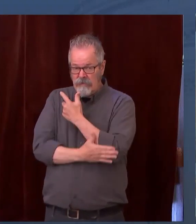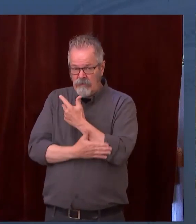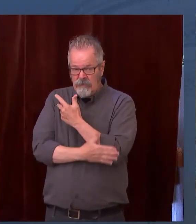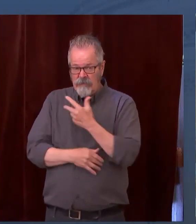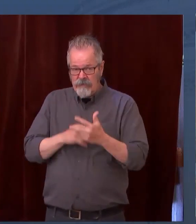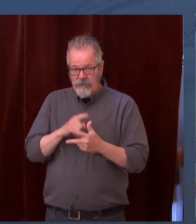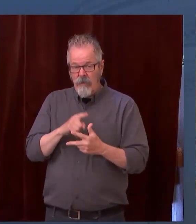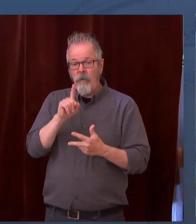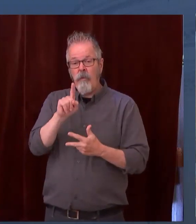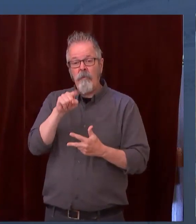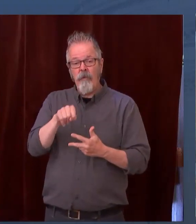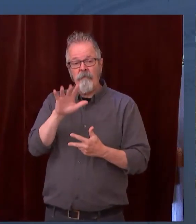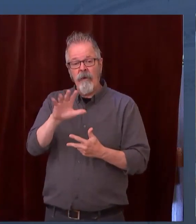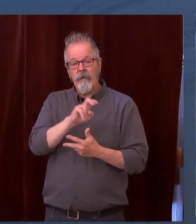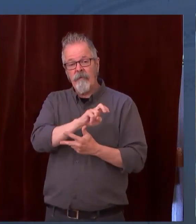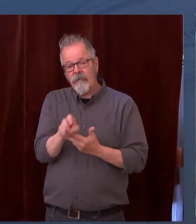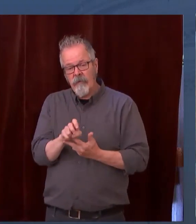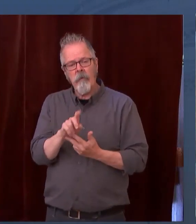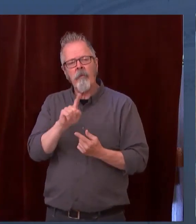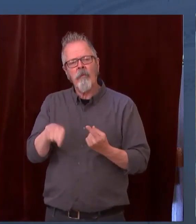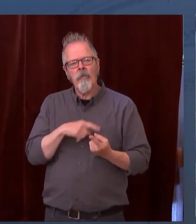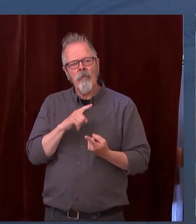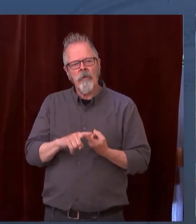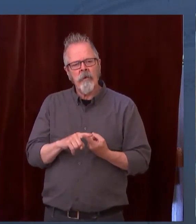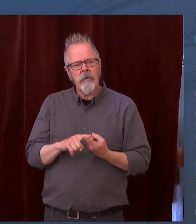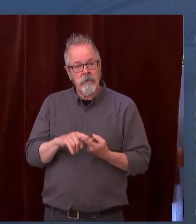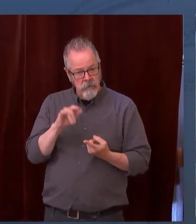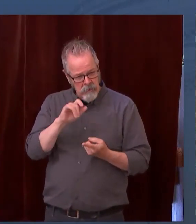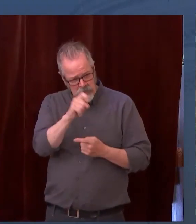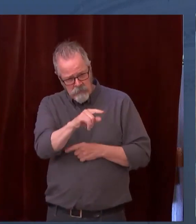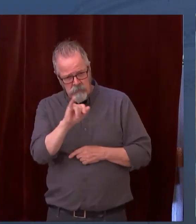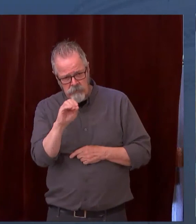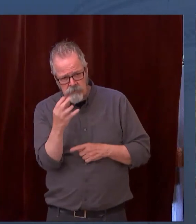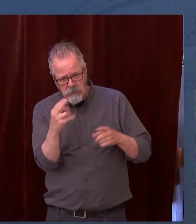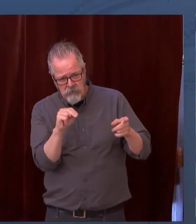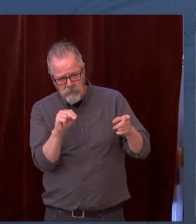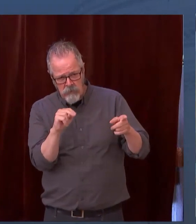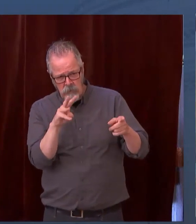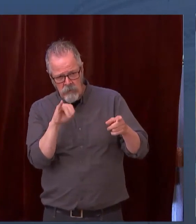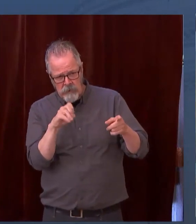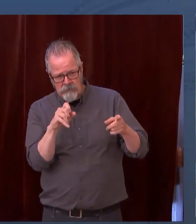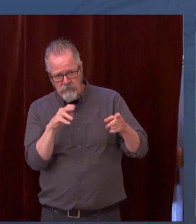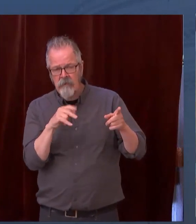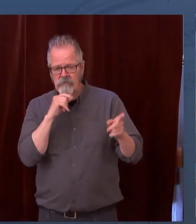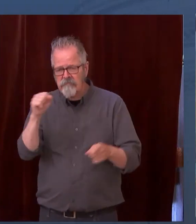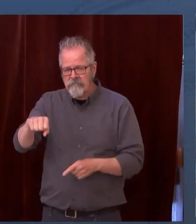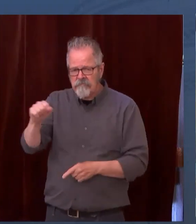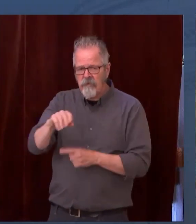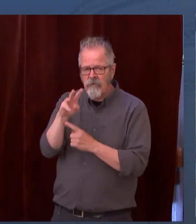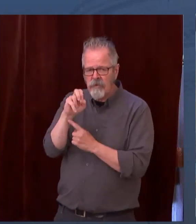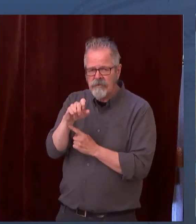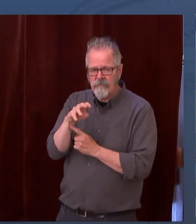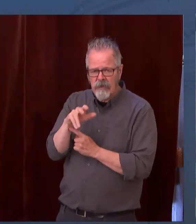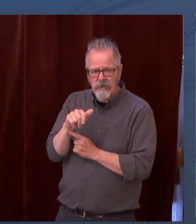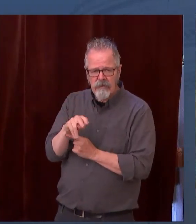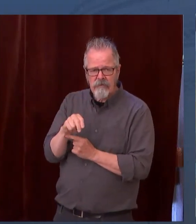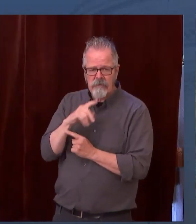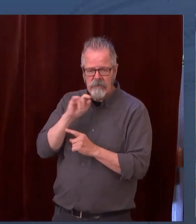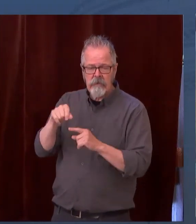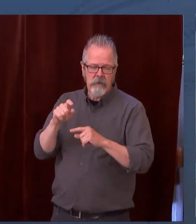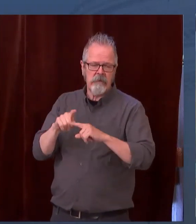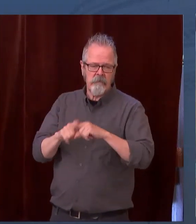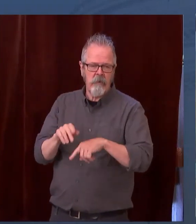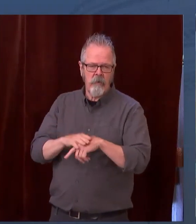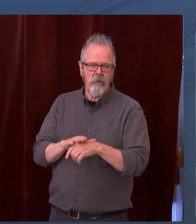I think you heard Benton Franklin Health District sounds like they're having a meeting right now to review their roadmap, and I'm assuming